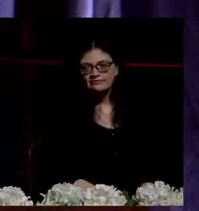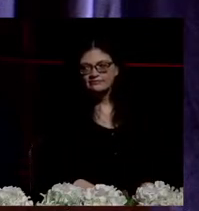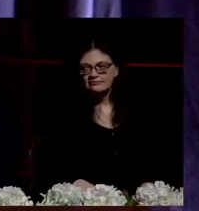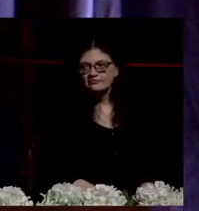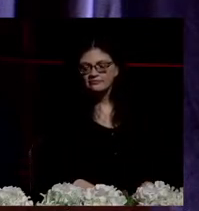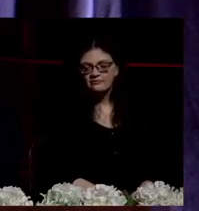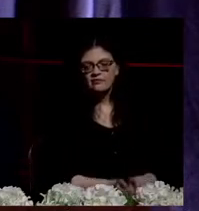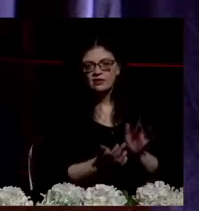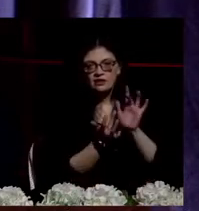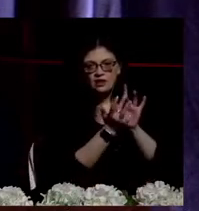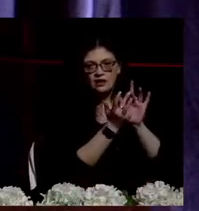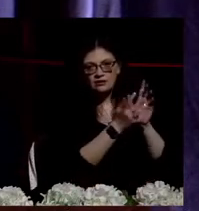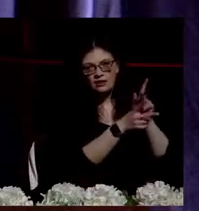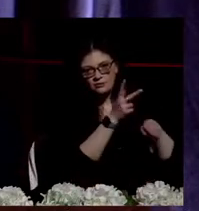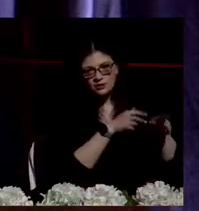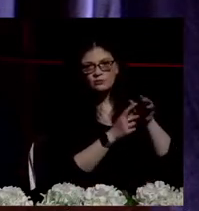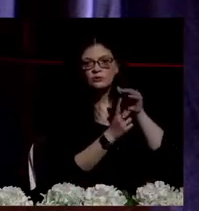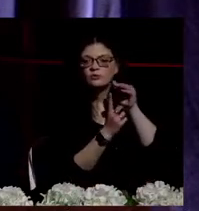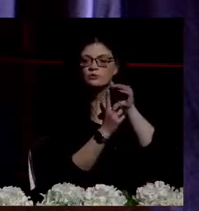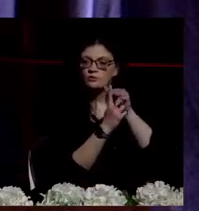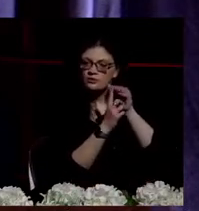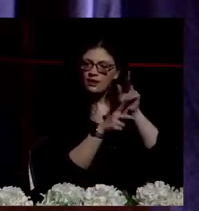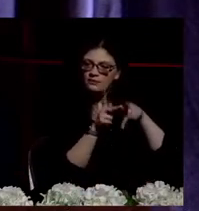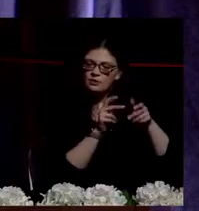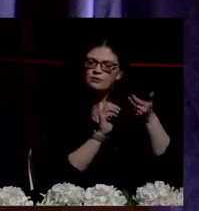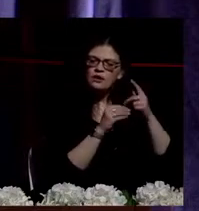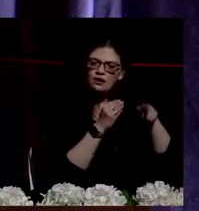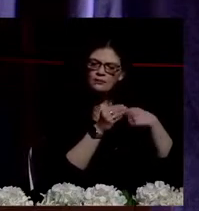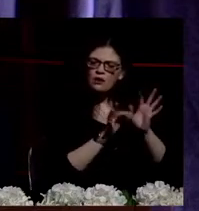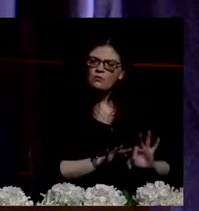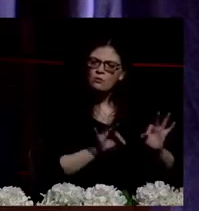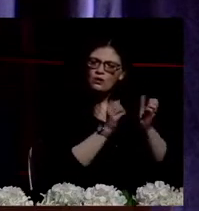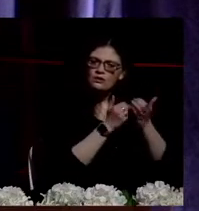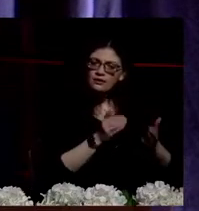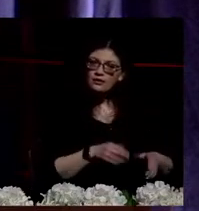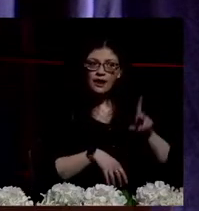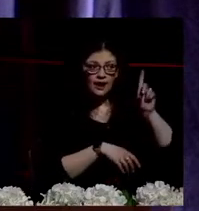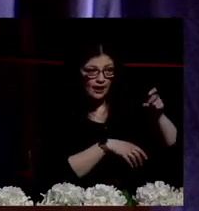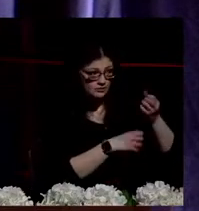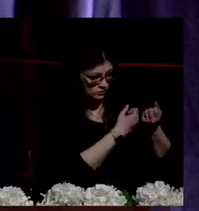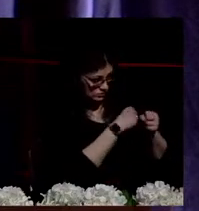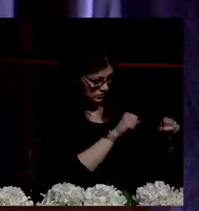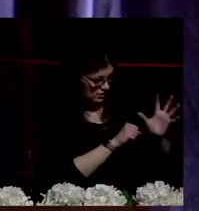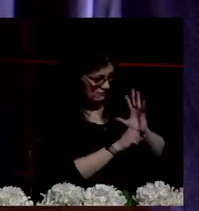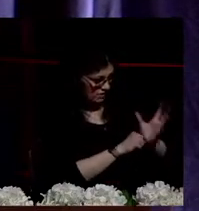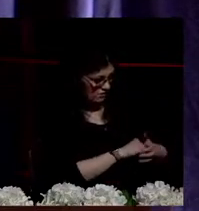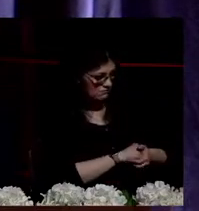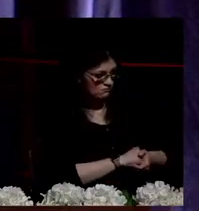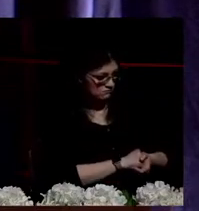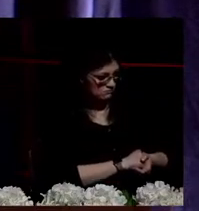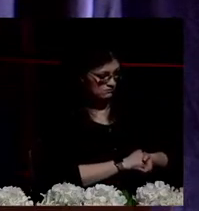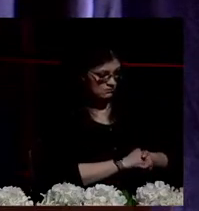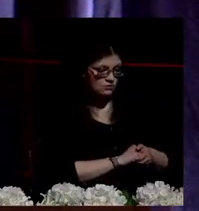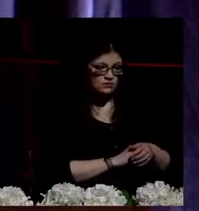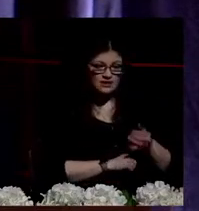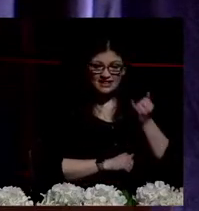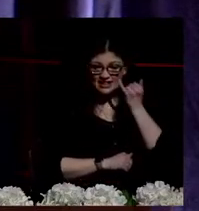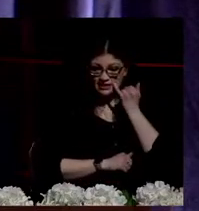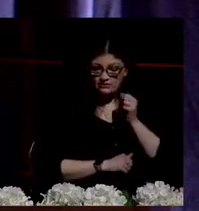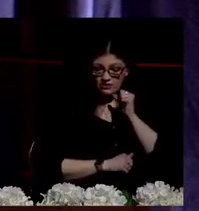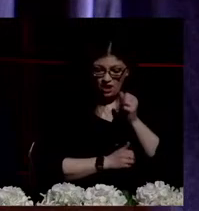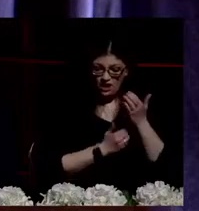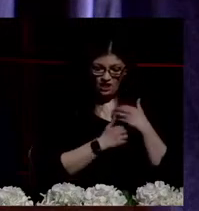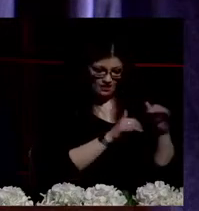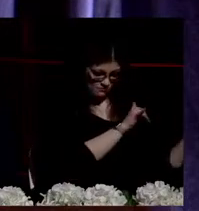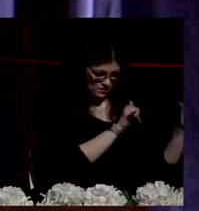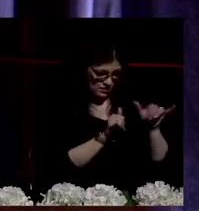challenges, reminding them about important things, asking if they're safe or wishing them luck. If you aren't getting this treatment from the people close